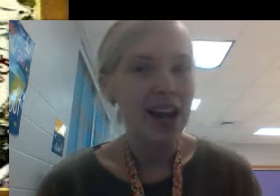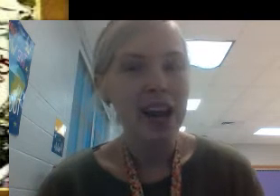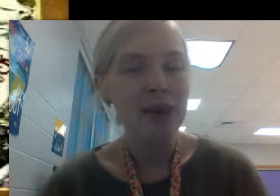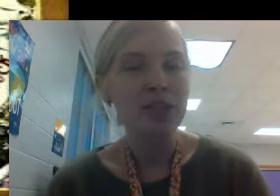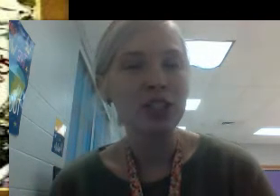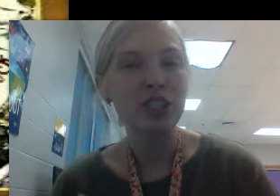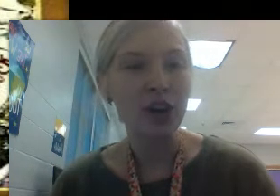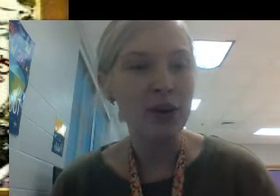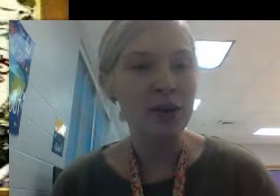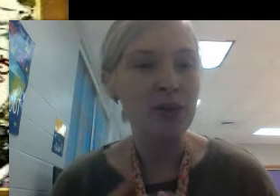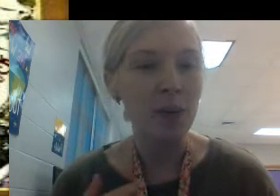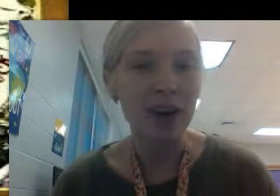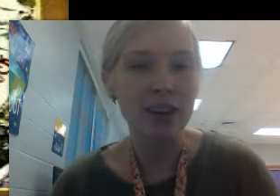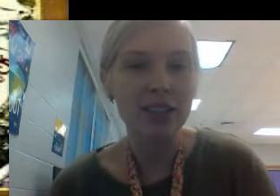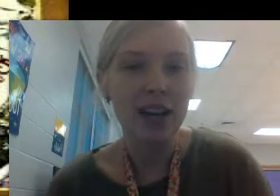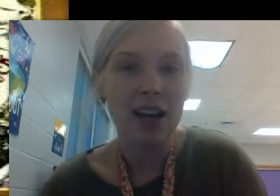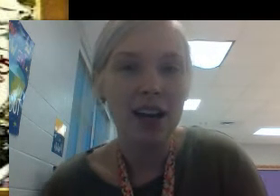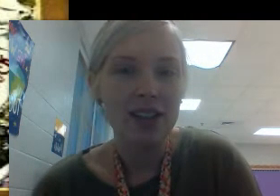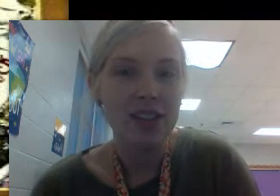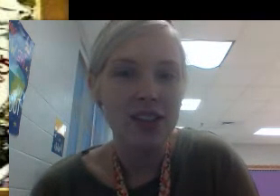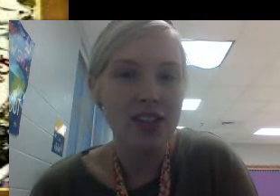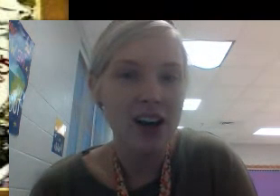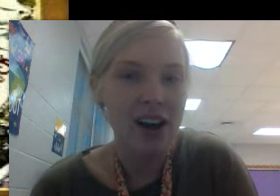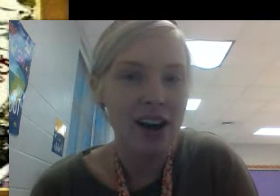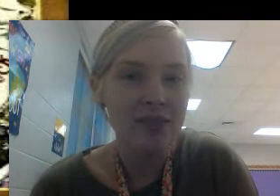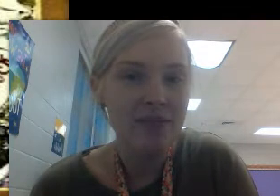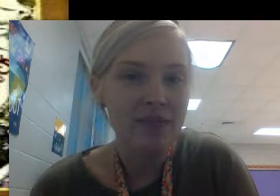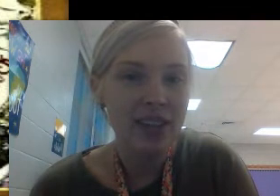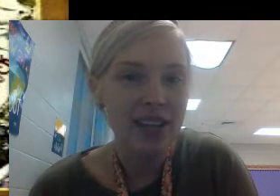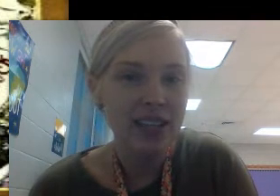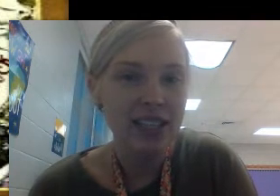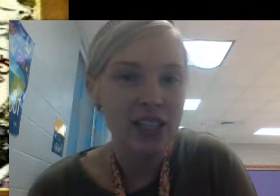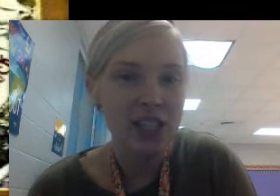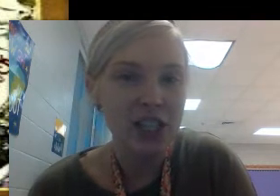loud, and I'm going to show you the words, the